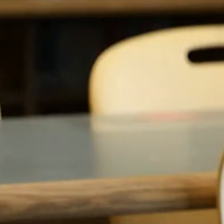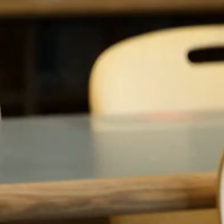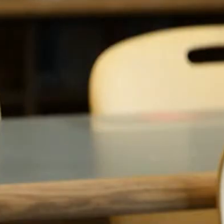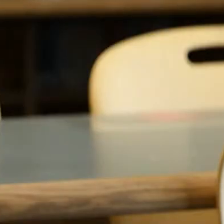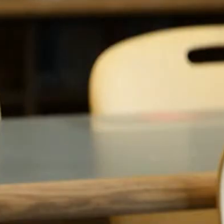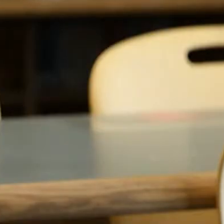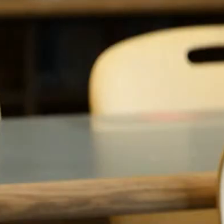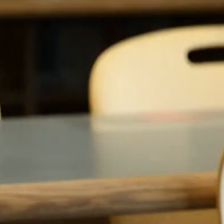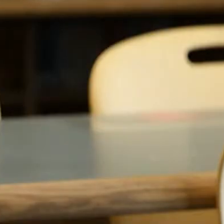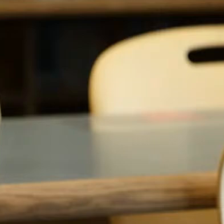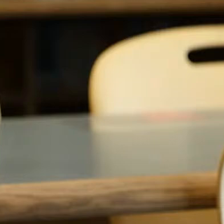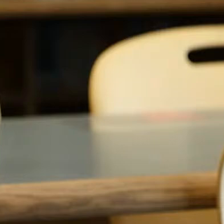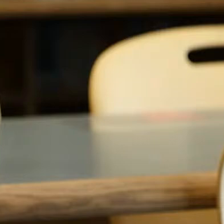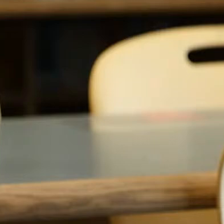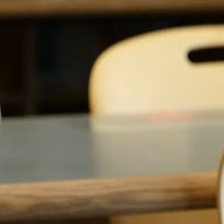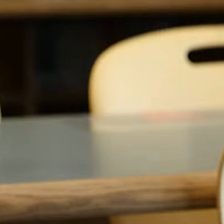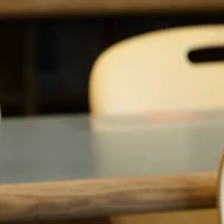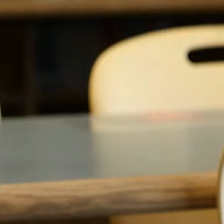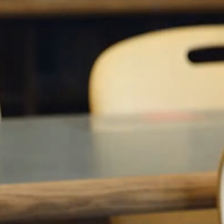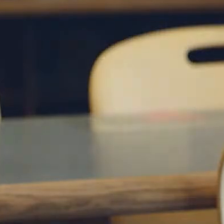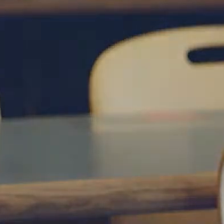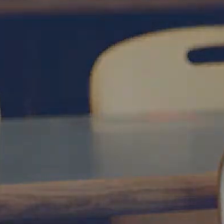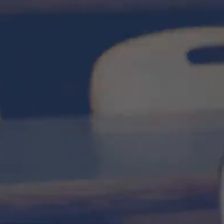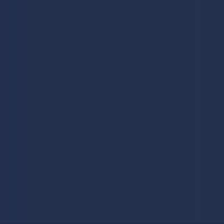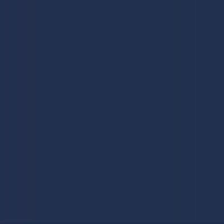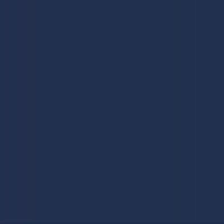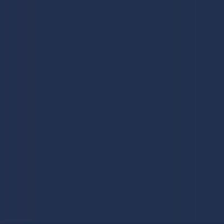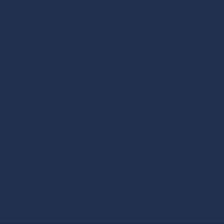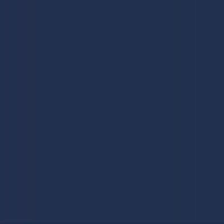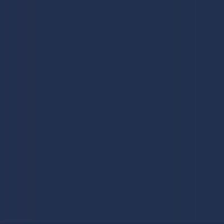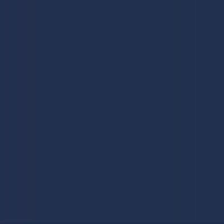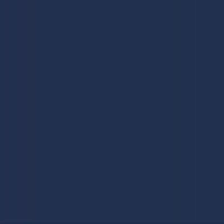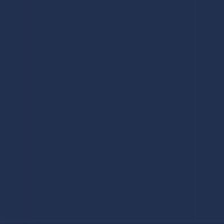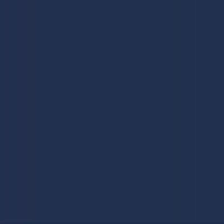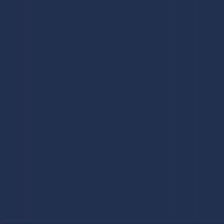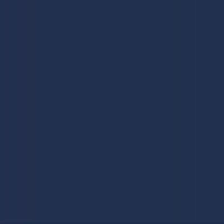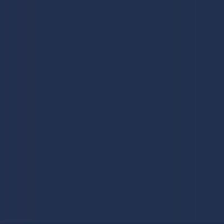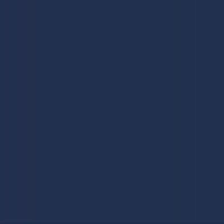specifically behavior, so we don't know what we don't know.